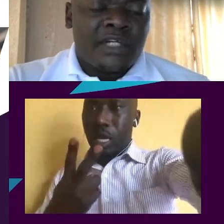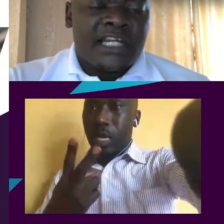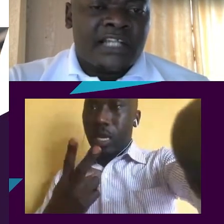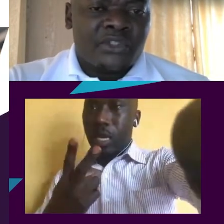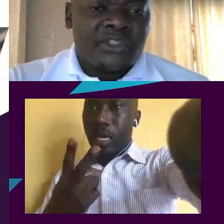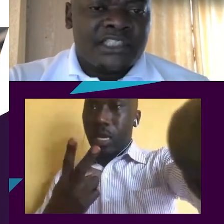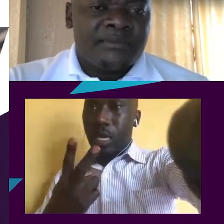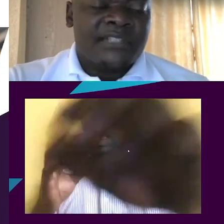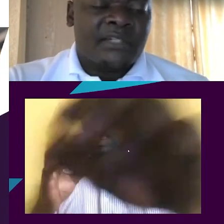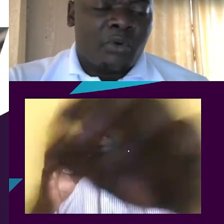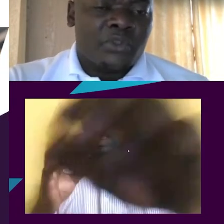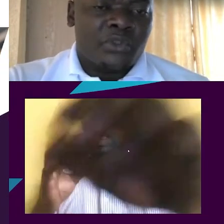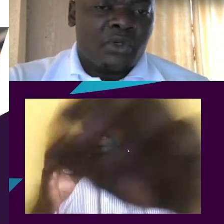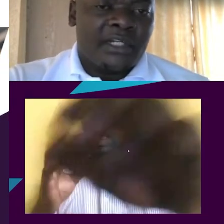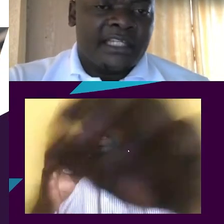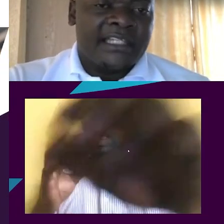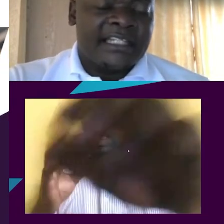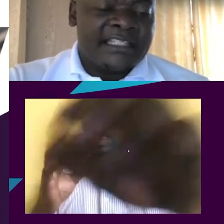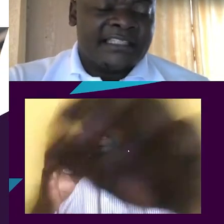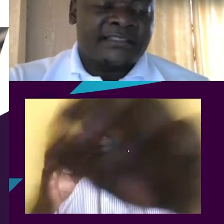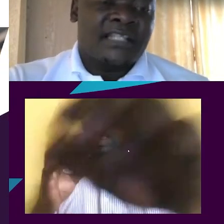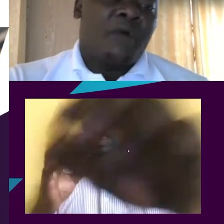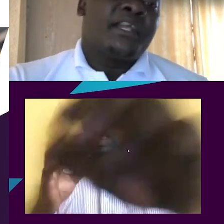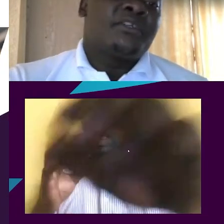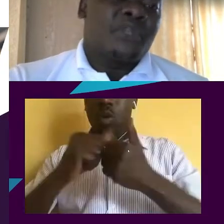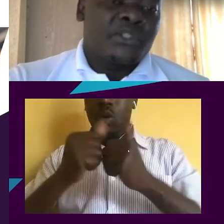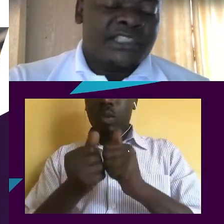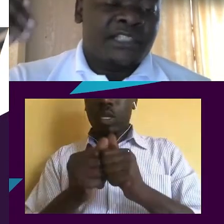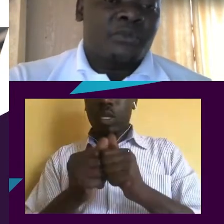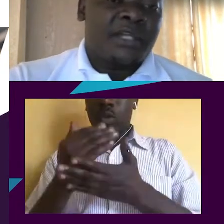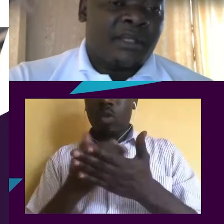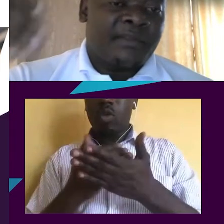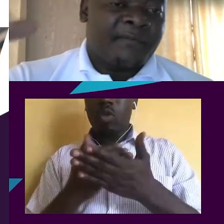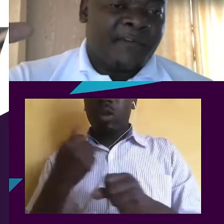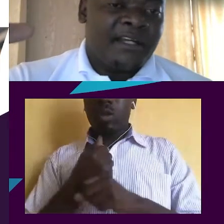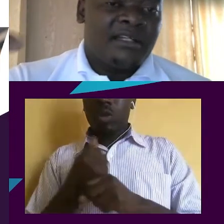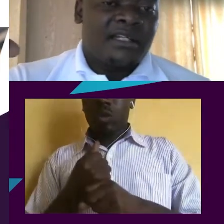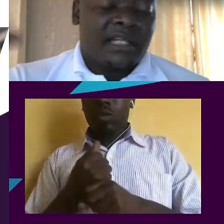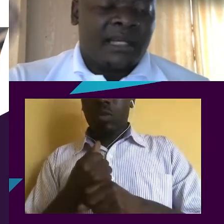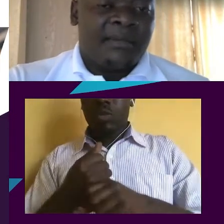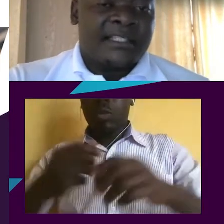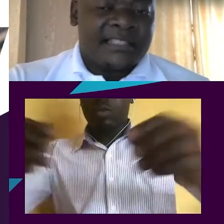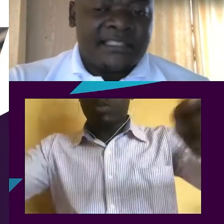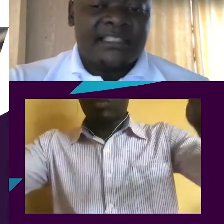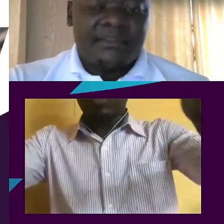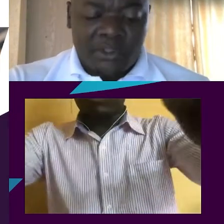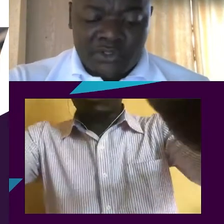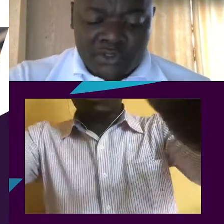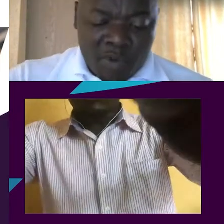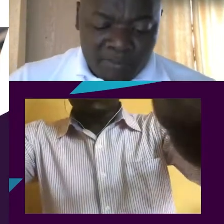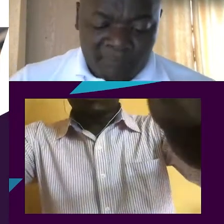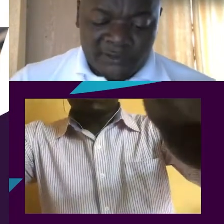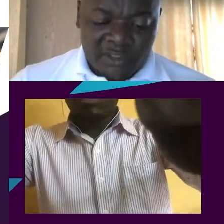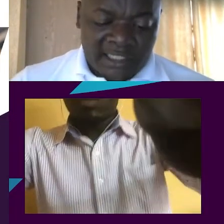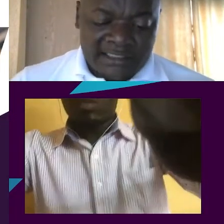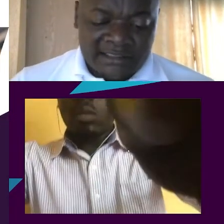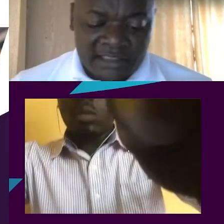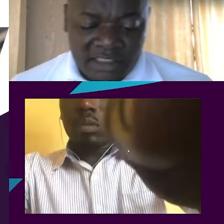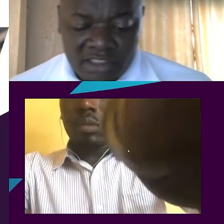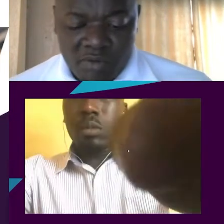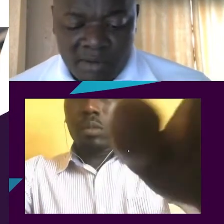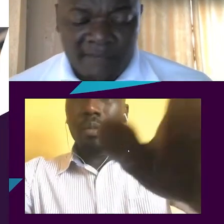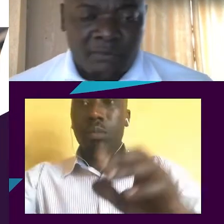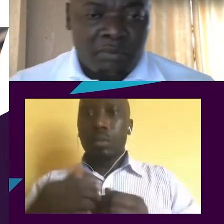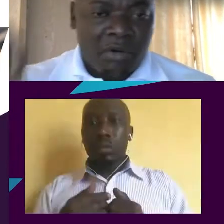to do the national teams and also the leagues. Now we are introducing, together with FIFA, club licensing, because we want